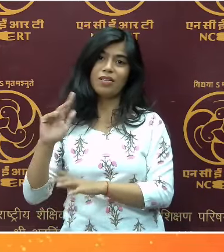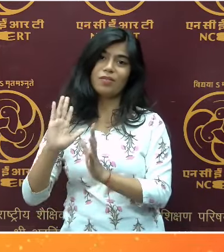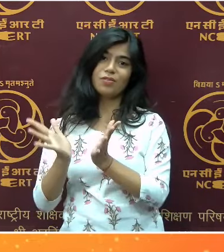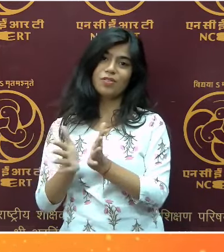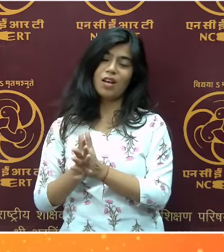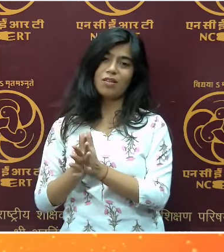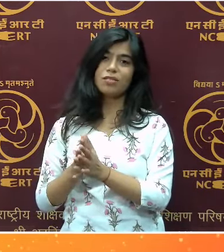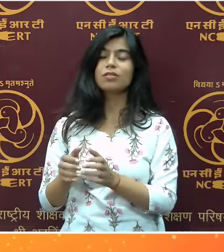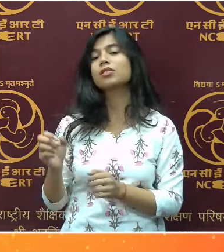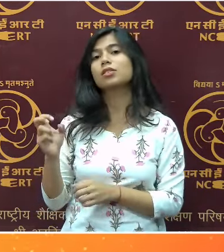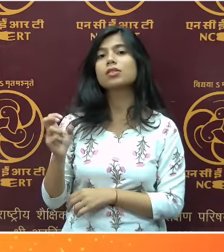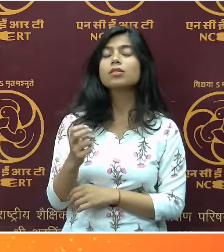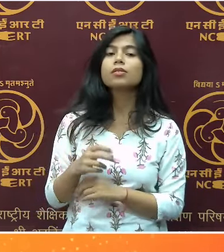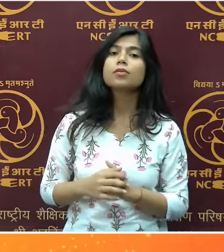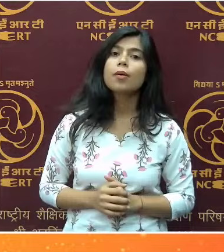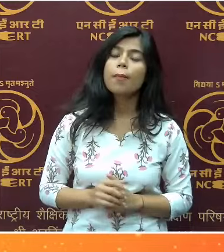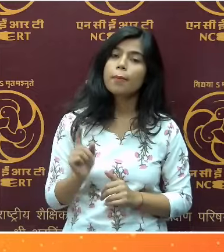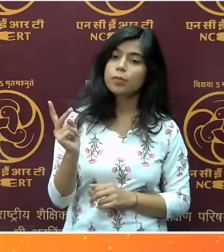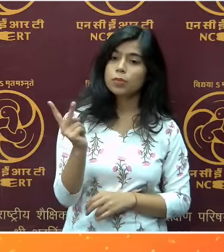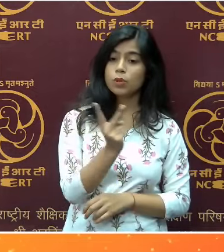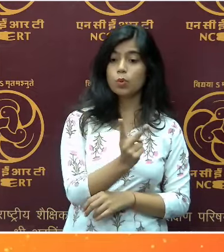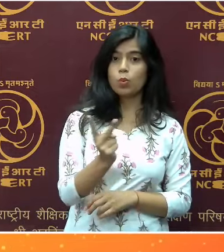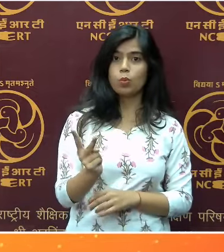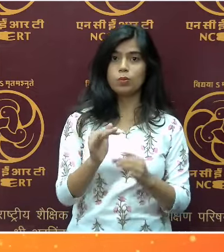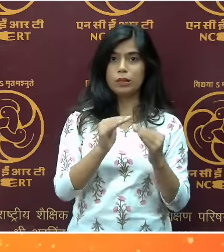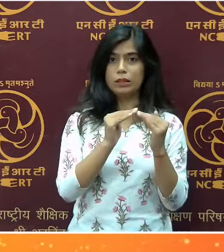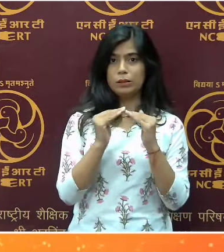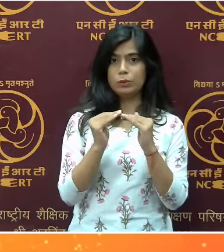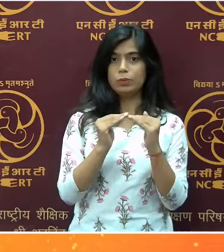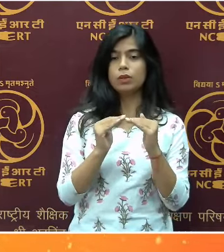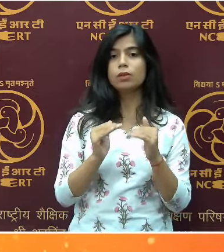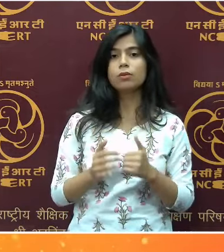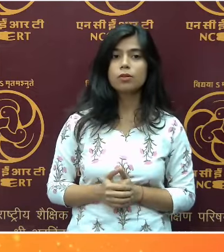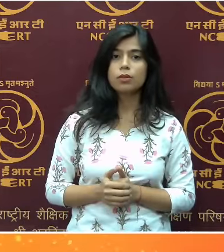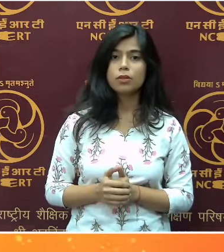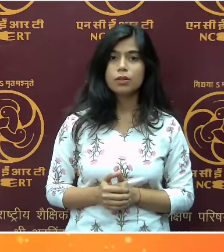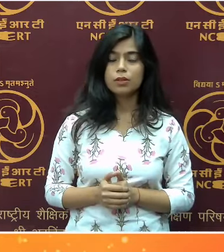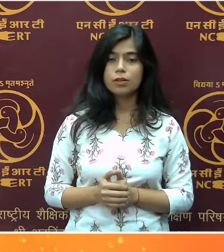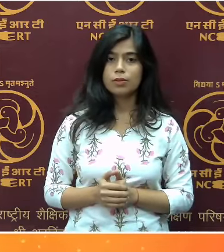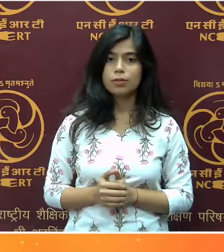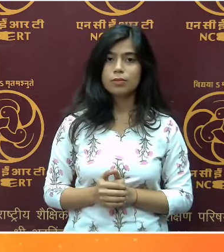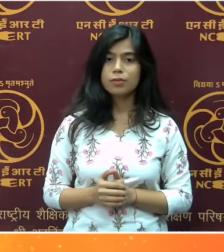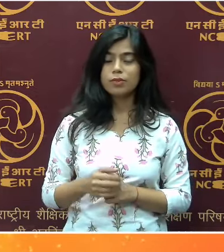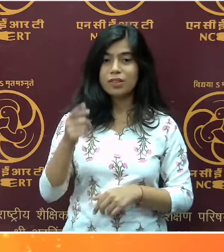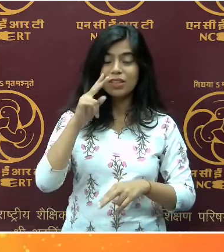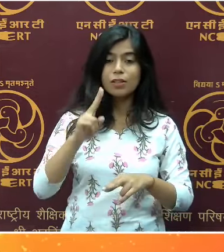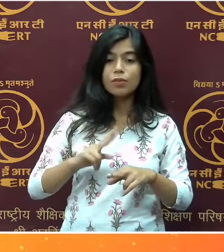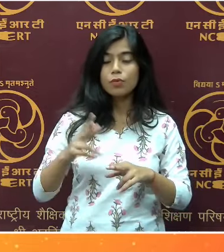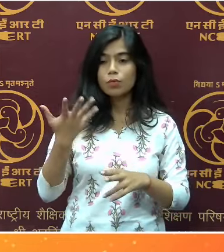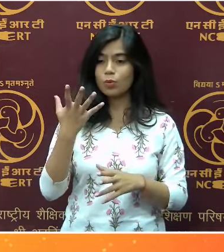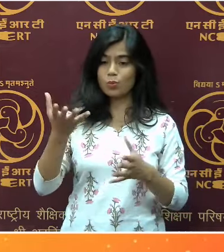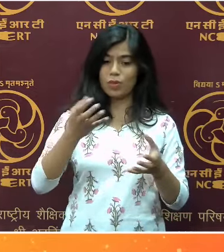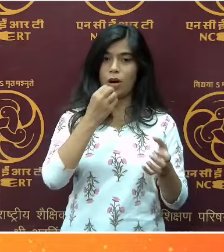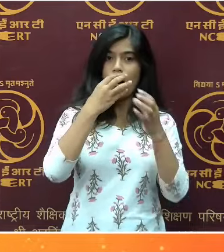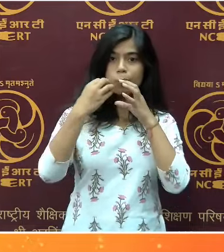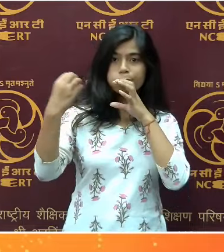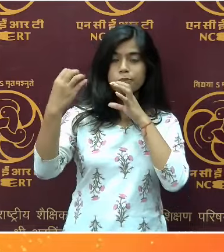charge and a negative charge, but both are equal. When you rub the balloon on the